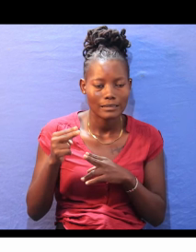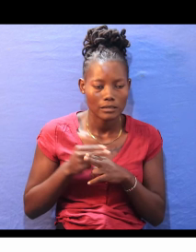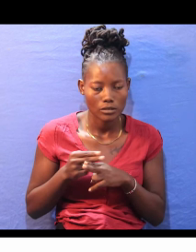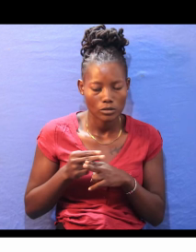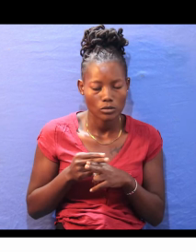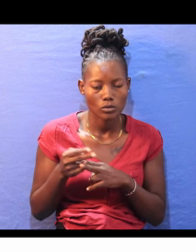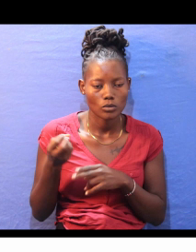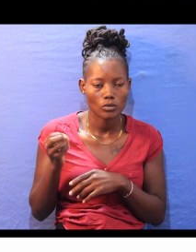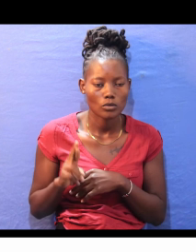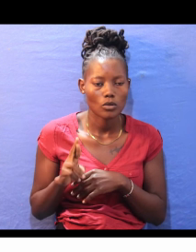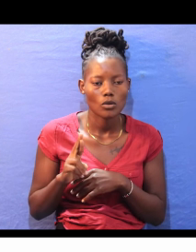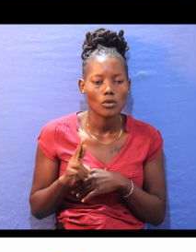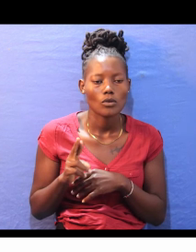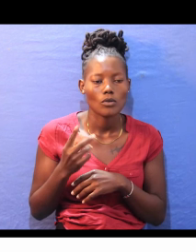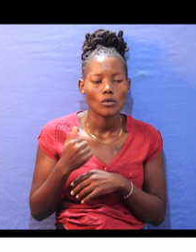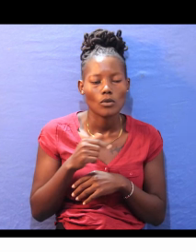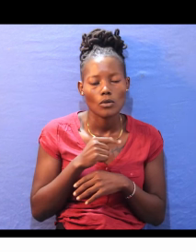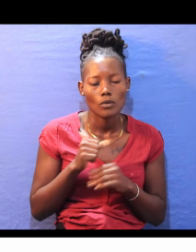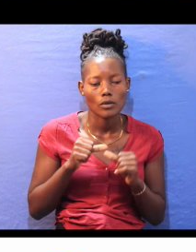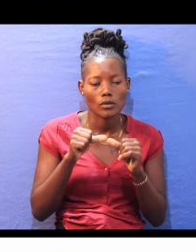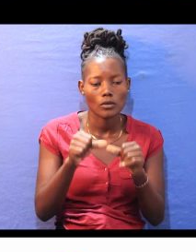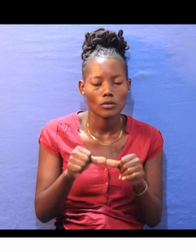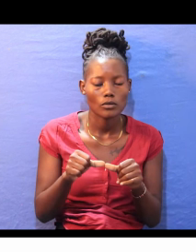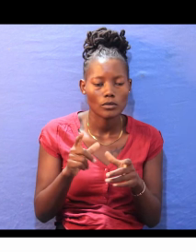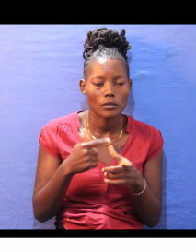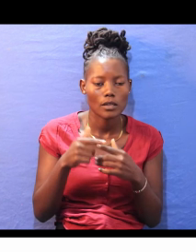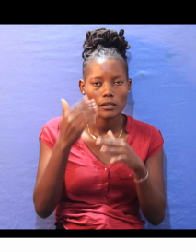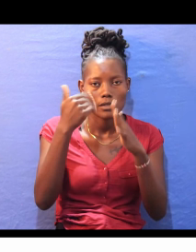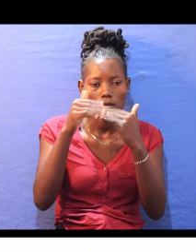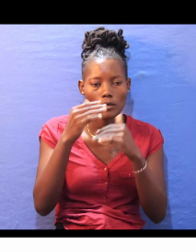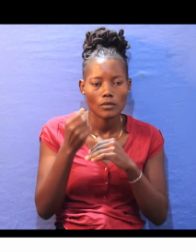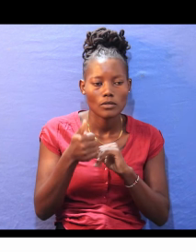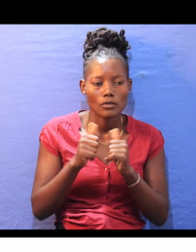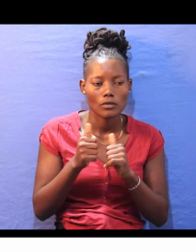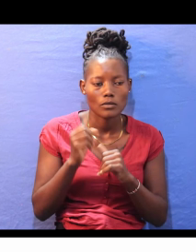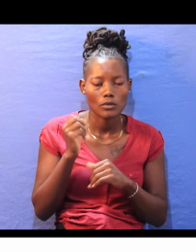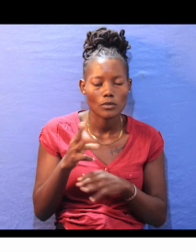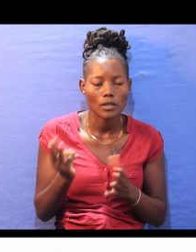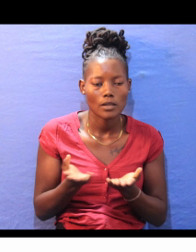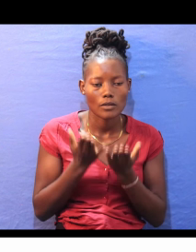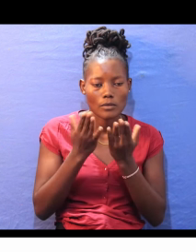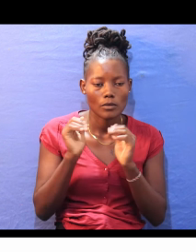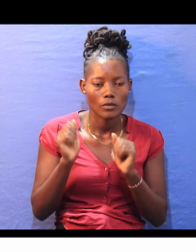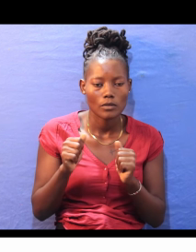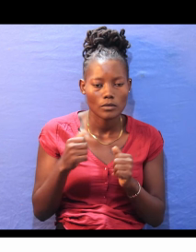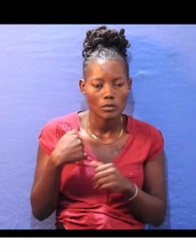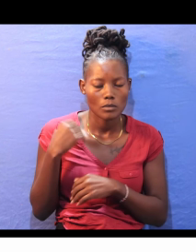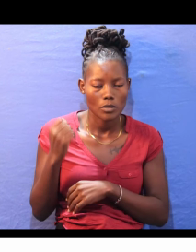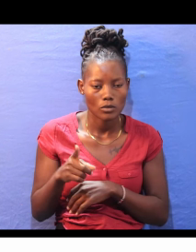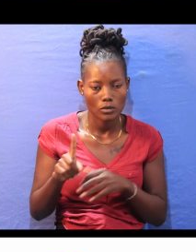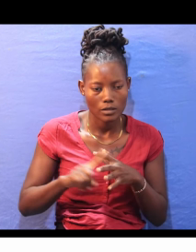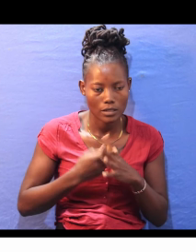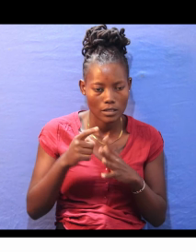our athletes will get injured. They will not perform as well in their sport as we could. And as a coach, starting